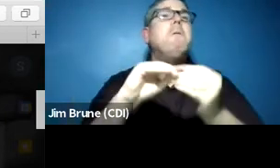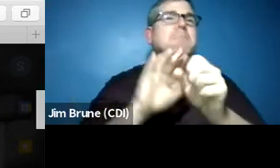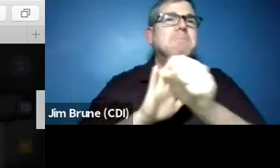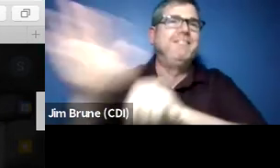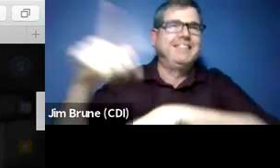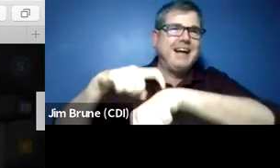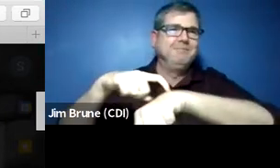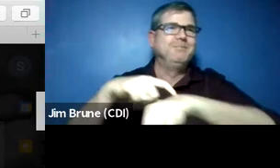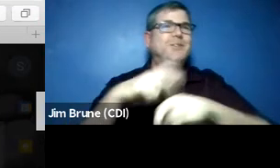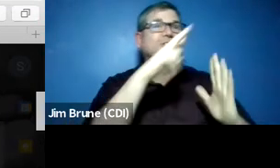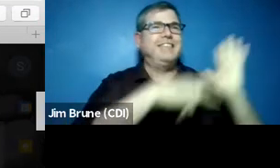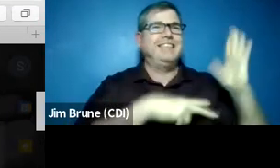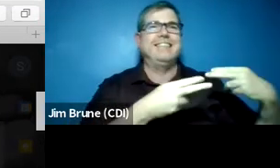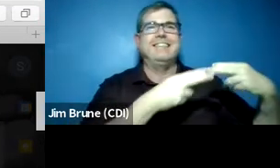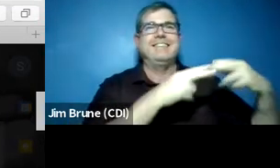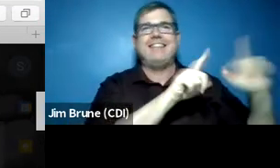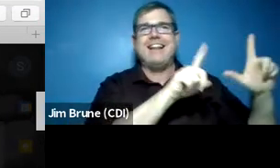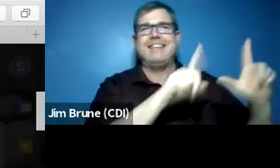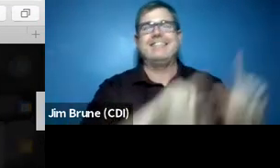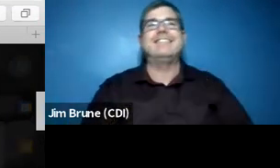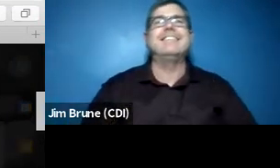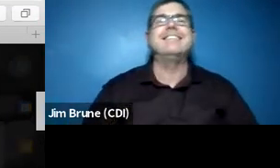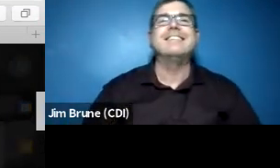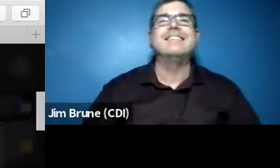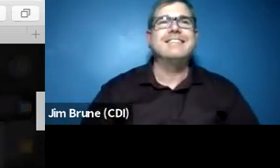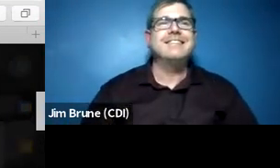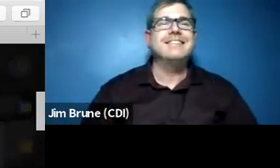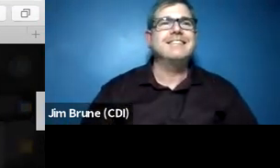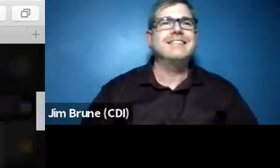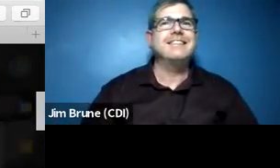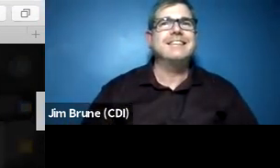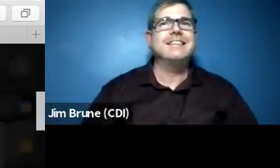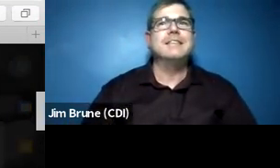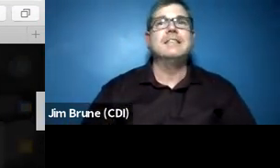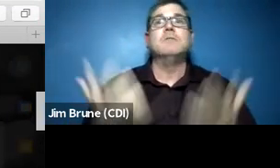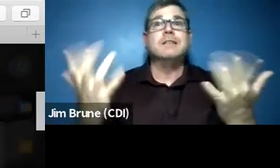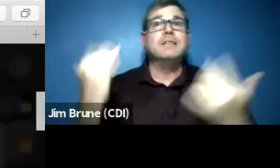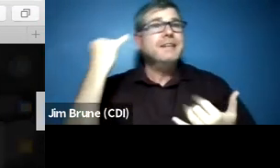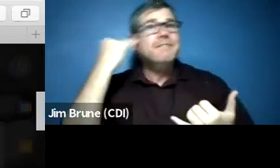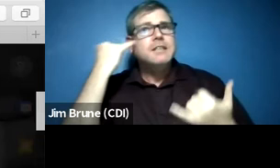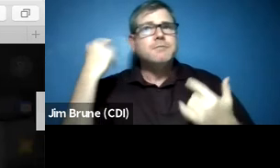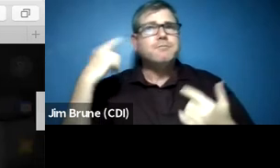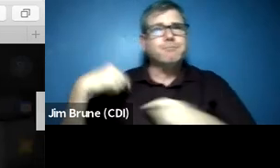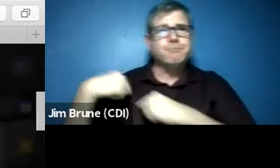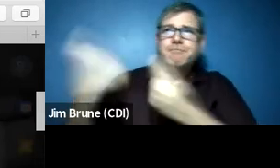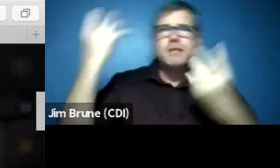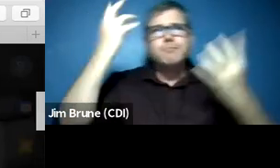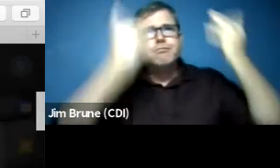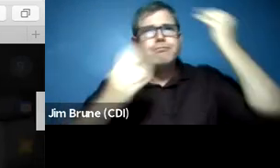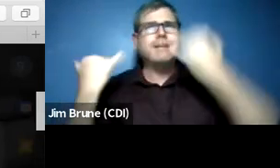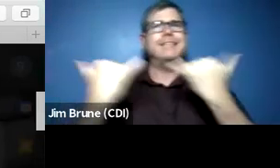reflect on the past year, this really, really hard, difficult, trying year and very